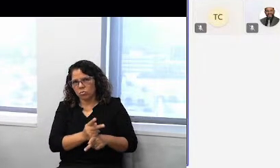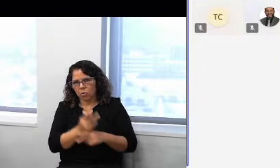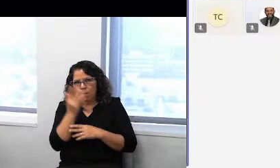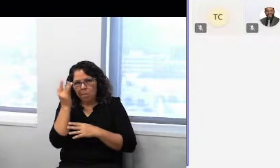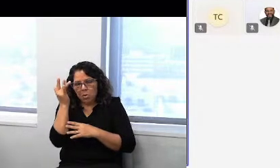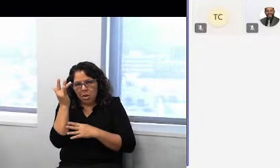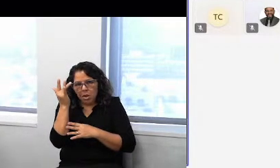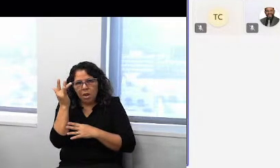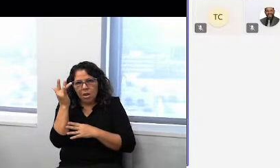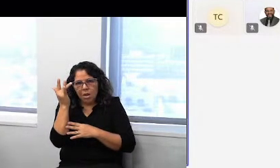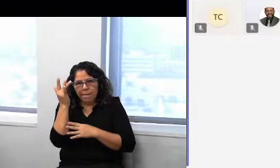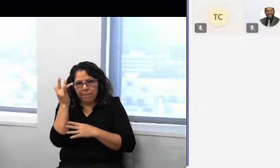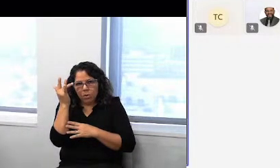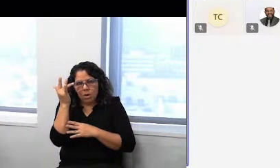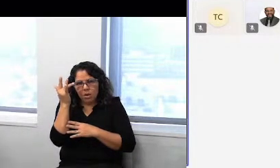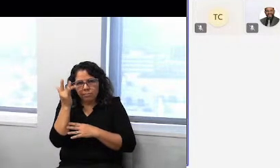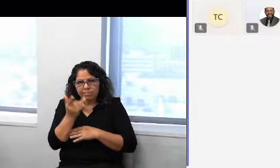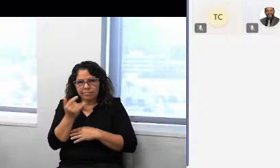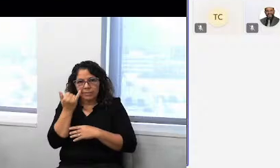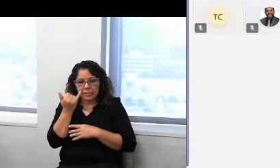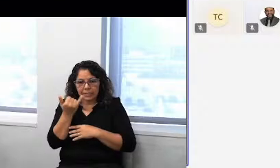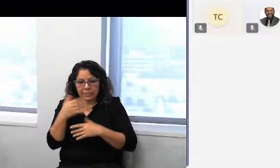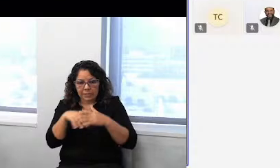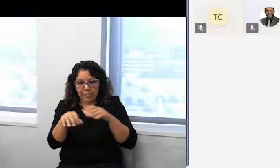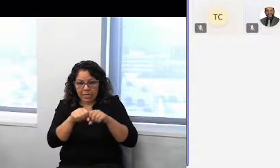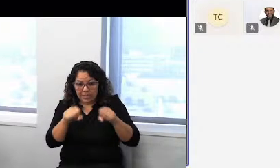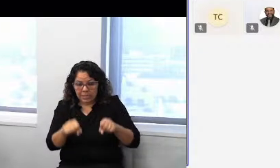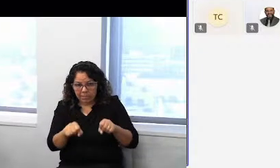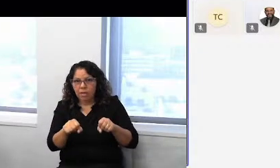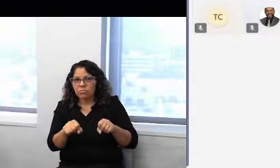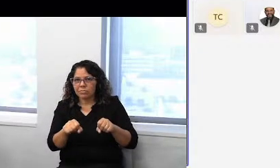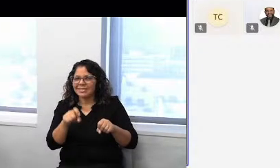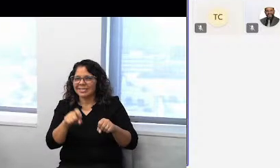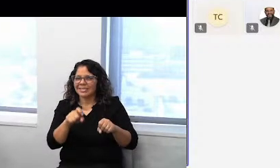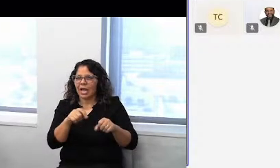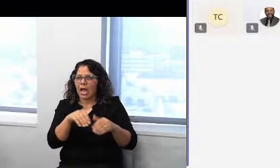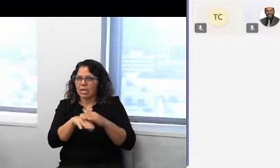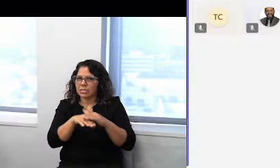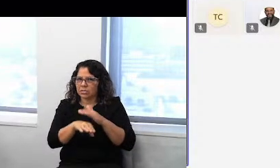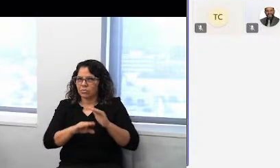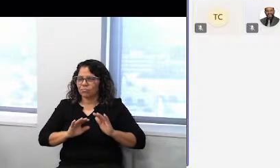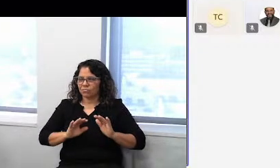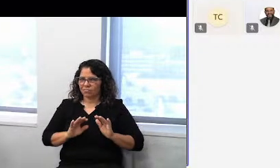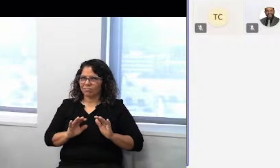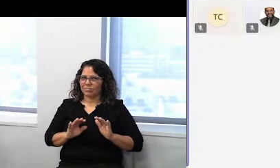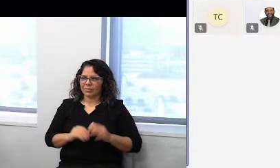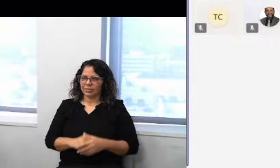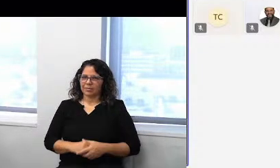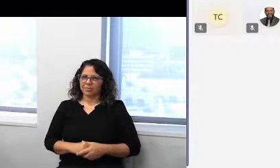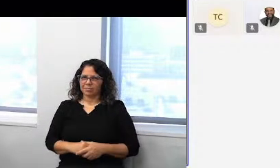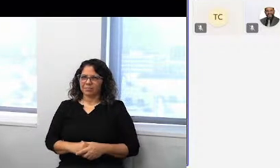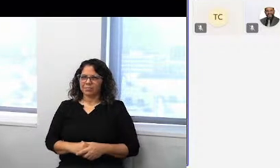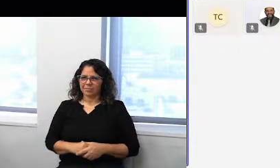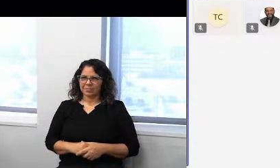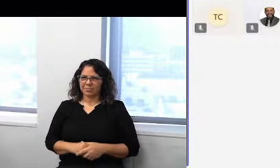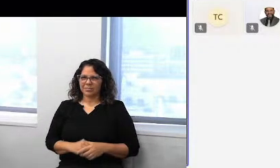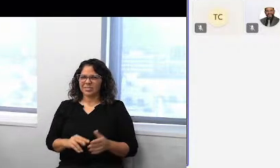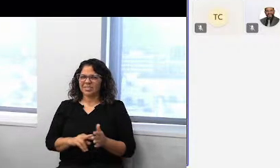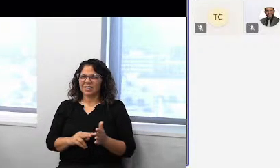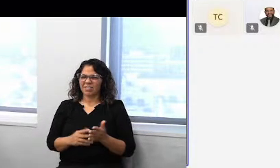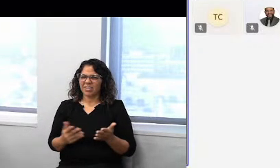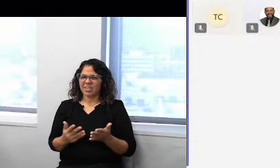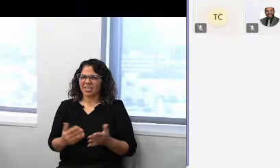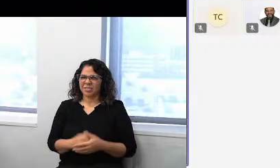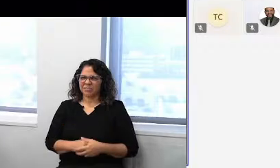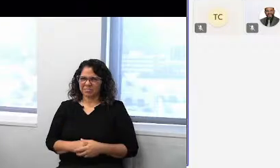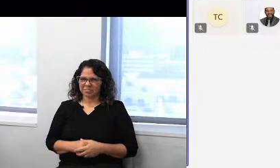have to be able to get access to the system. It's like a highway, right? To be able to have that application work for you.